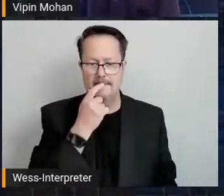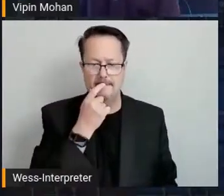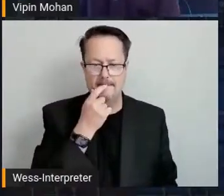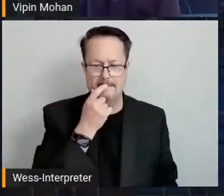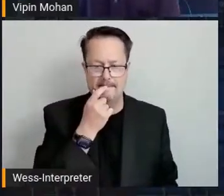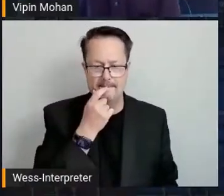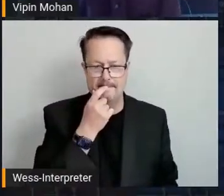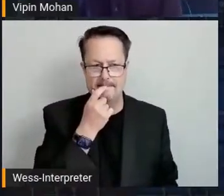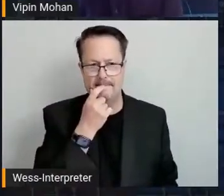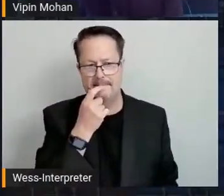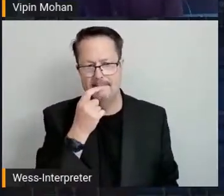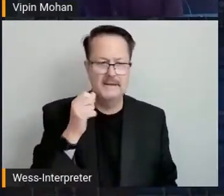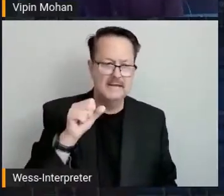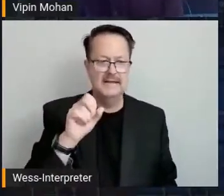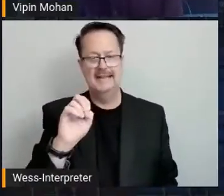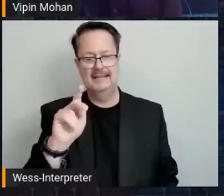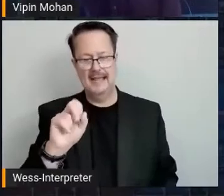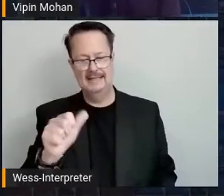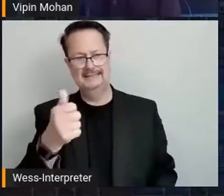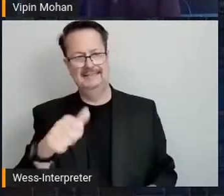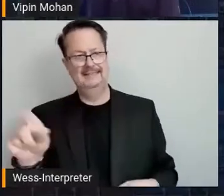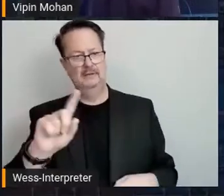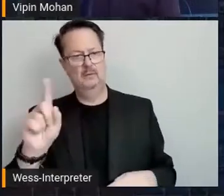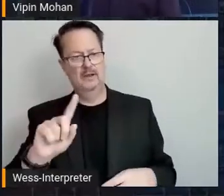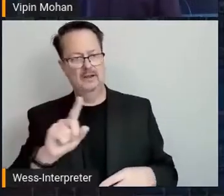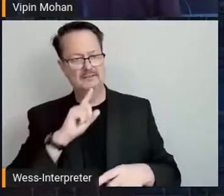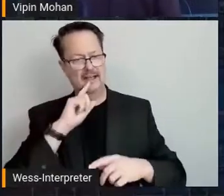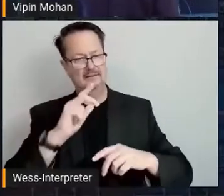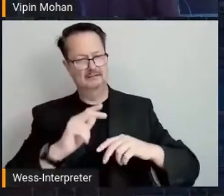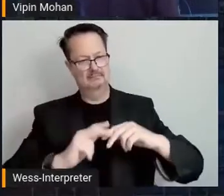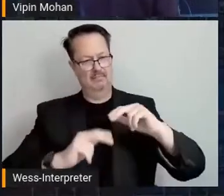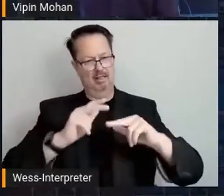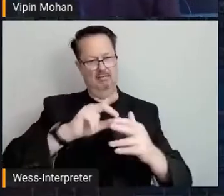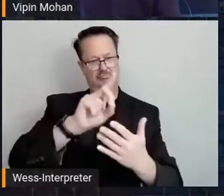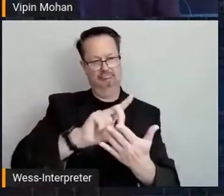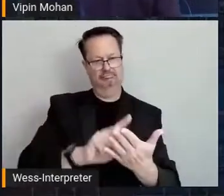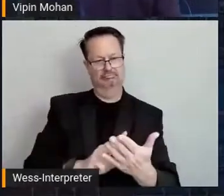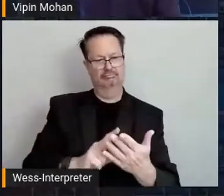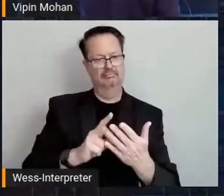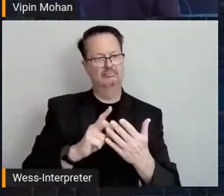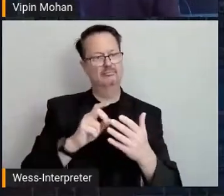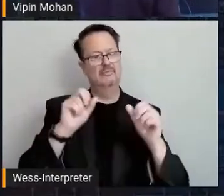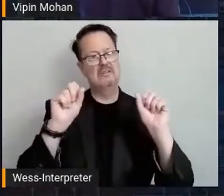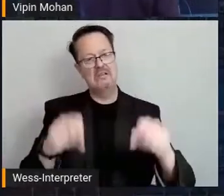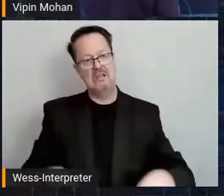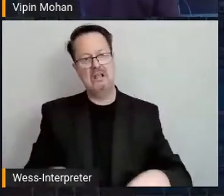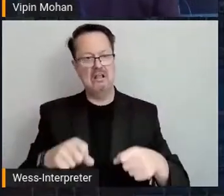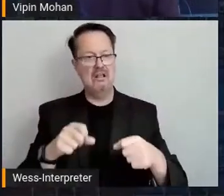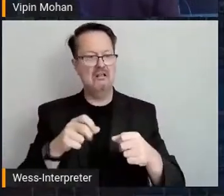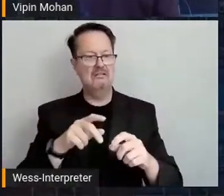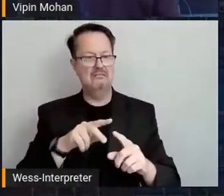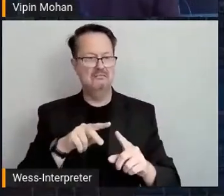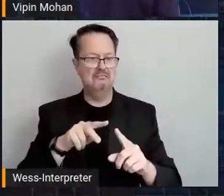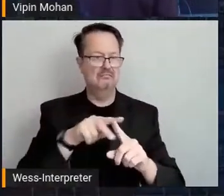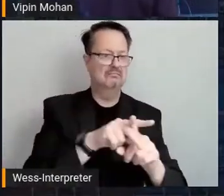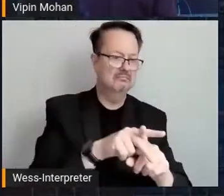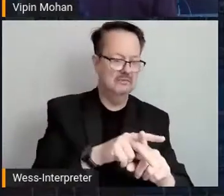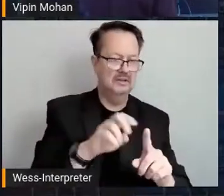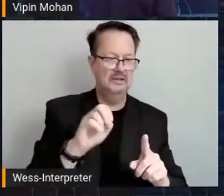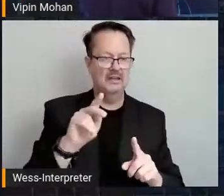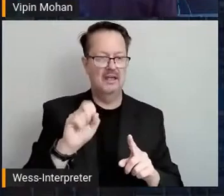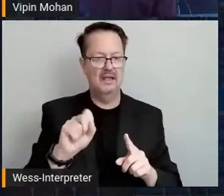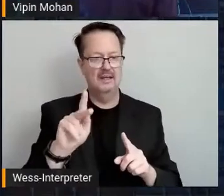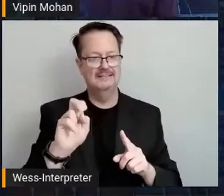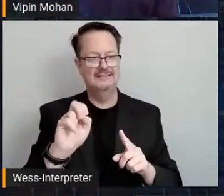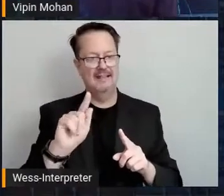So EKS Anywhere is actually built in a way that it's actually a plugin to the EKS kettle command, so that we